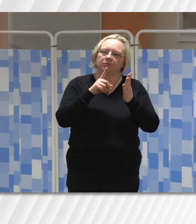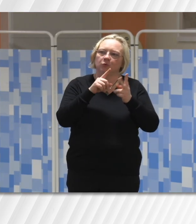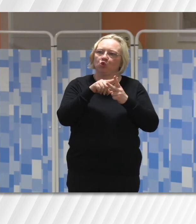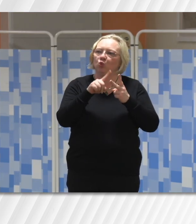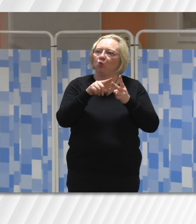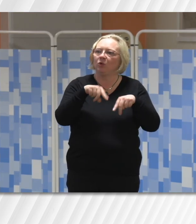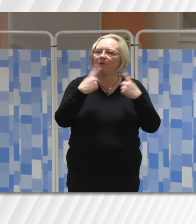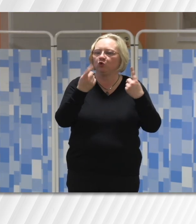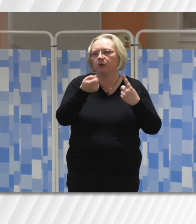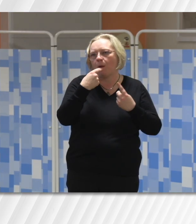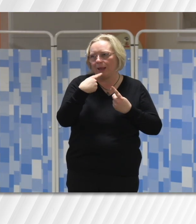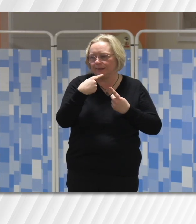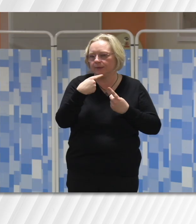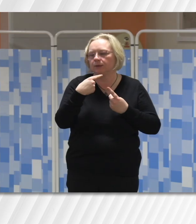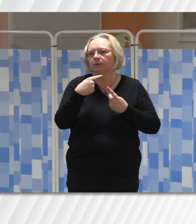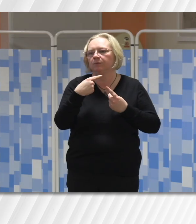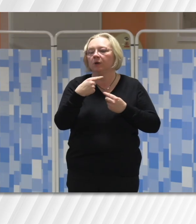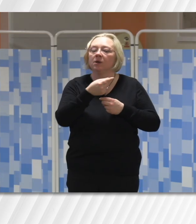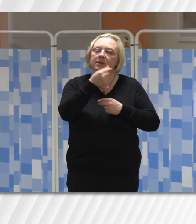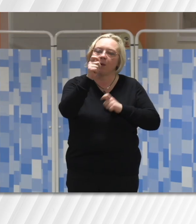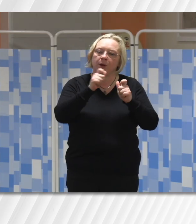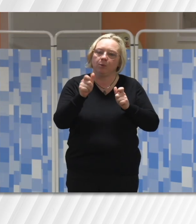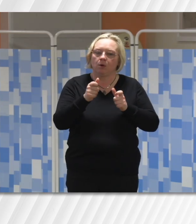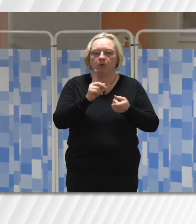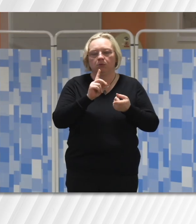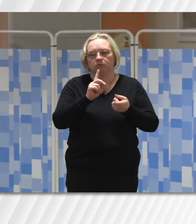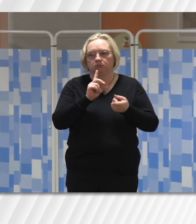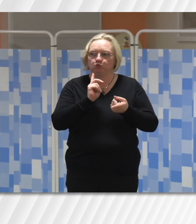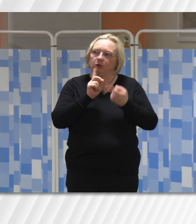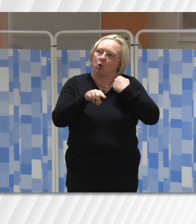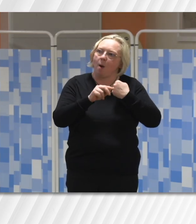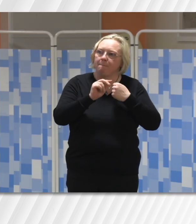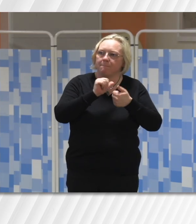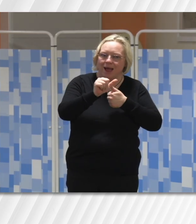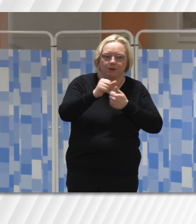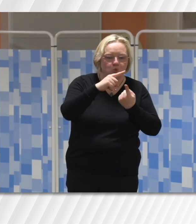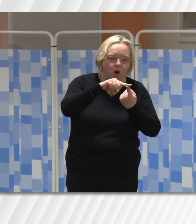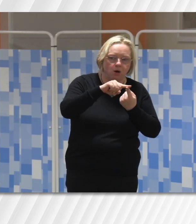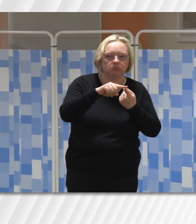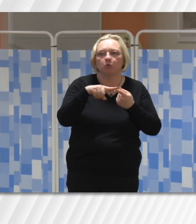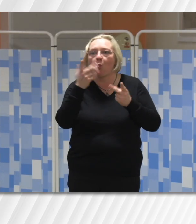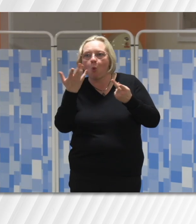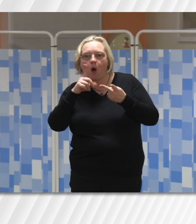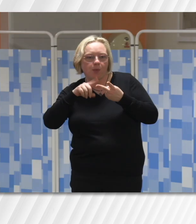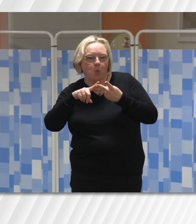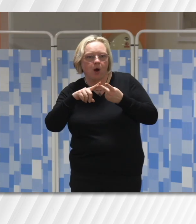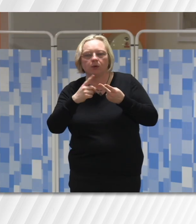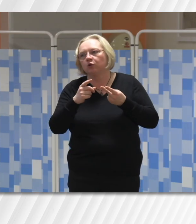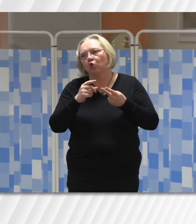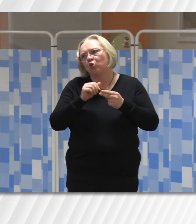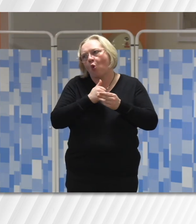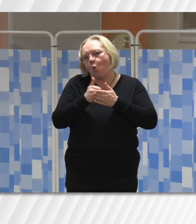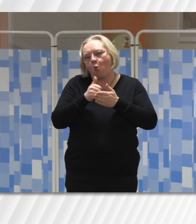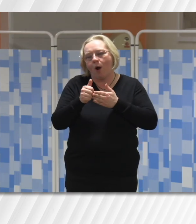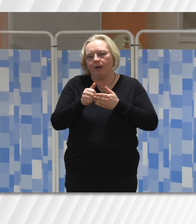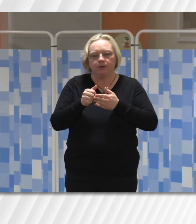very similar, but some people have a better reaction to one. So we wouldn't normally just go straight in and order a DAT scan. Sometimes